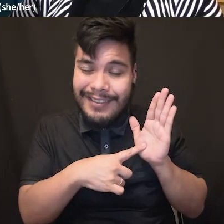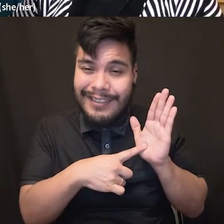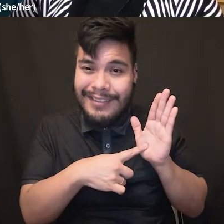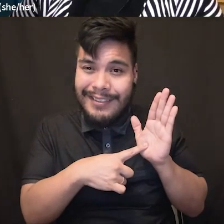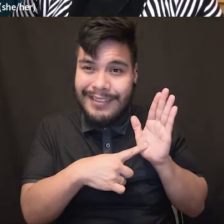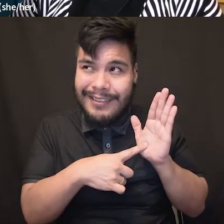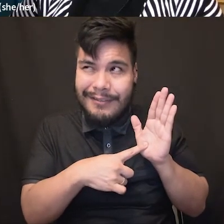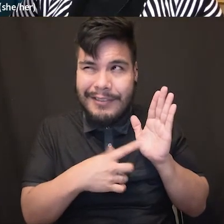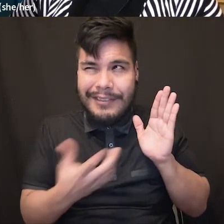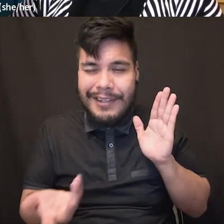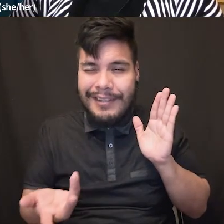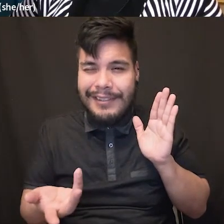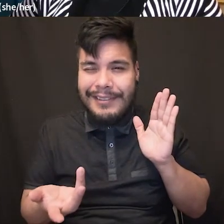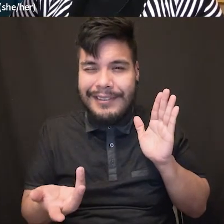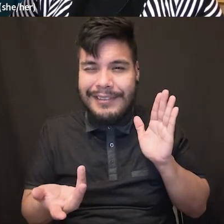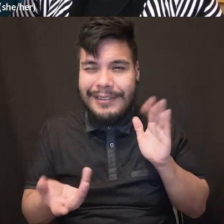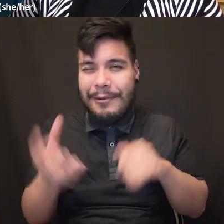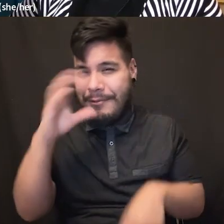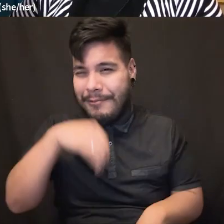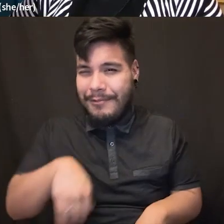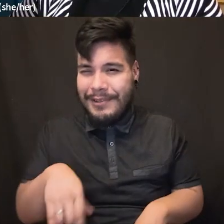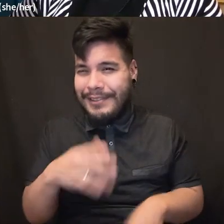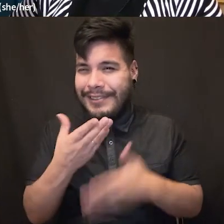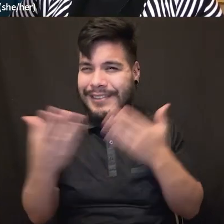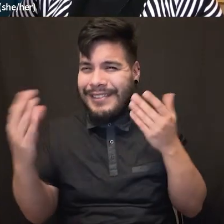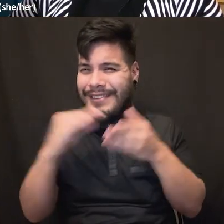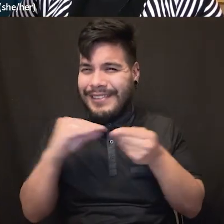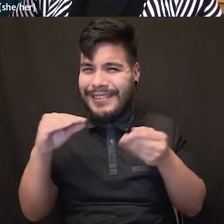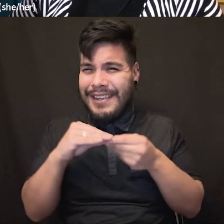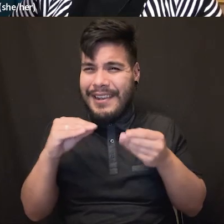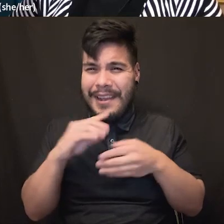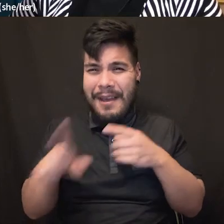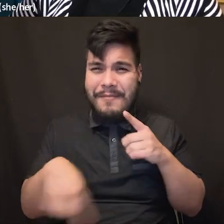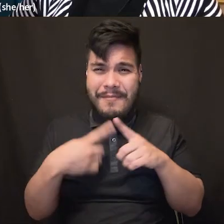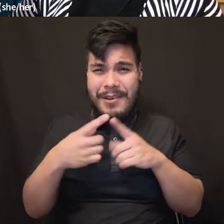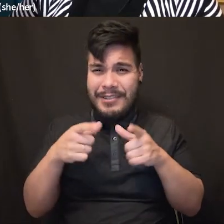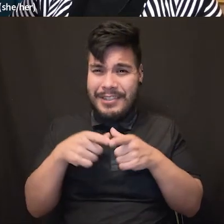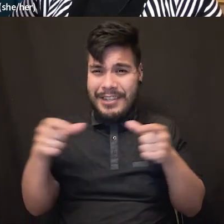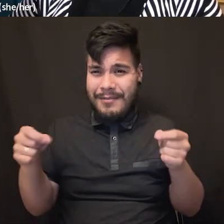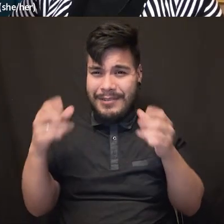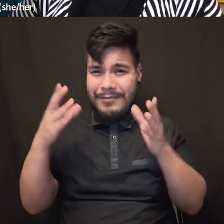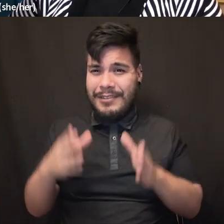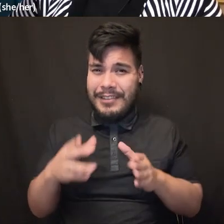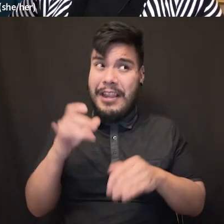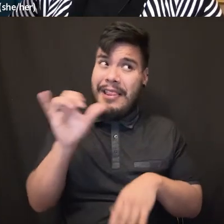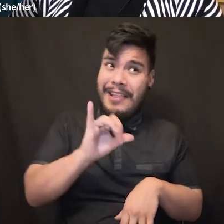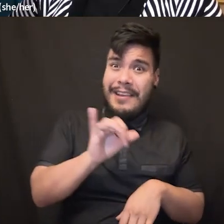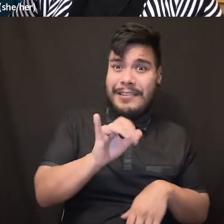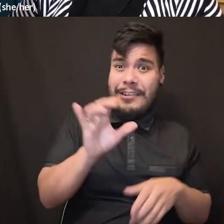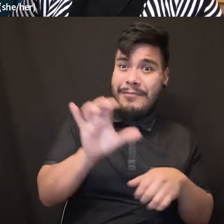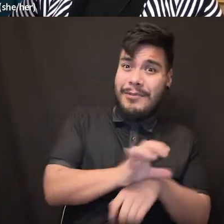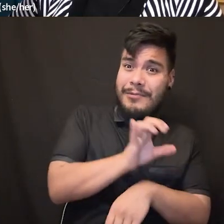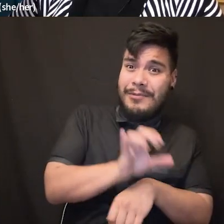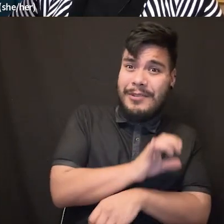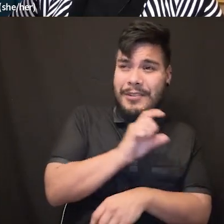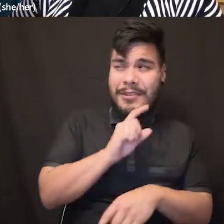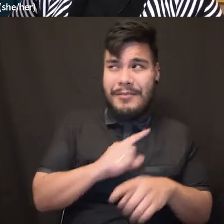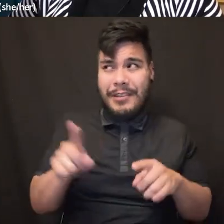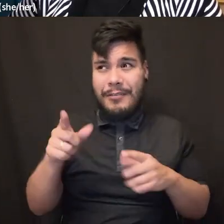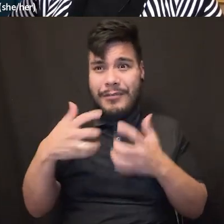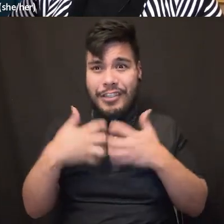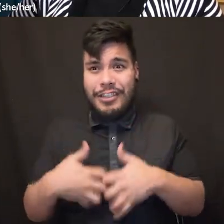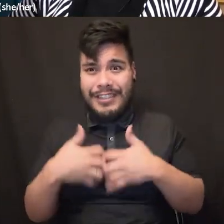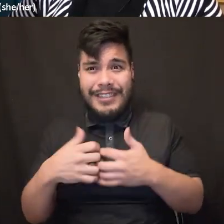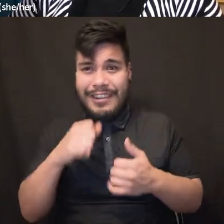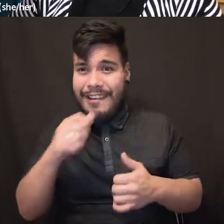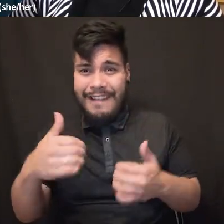like a very weird thing to say about, like, I guess a Japanese person is like a computer that doesn't have like they're like a machine that doesn't